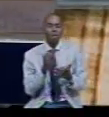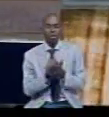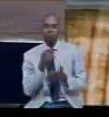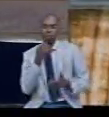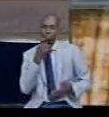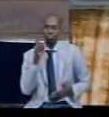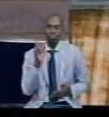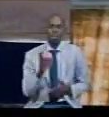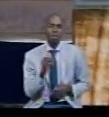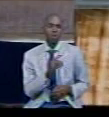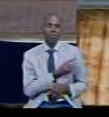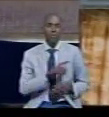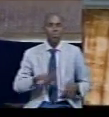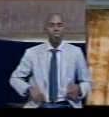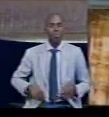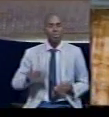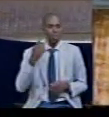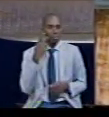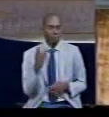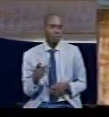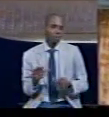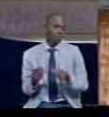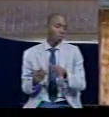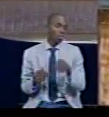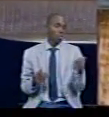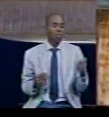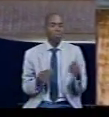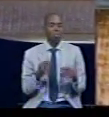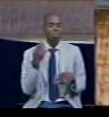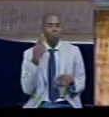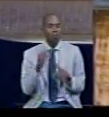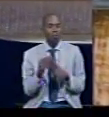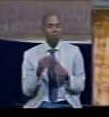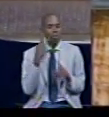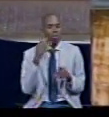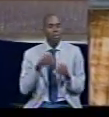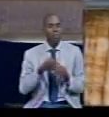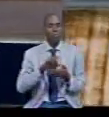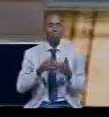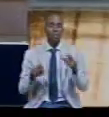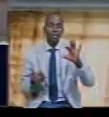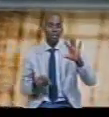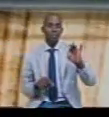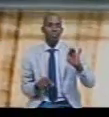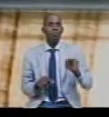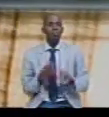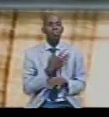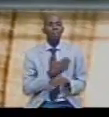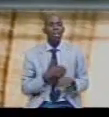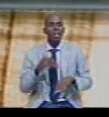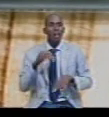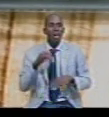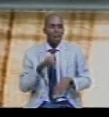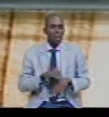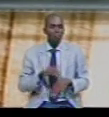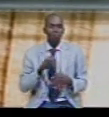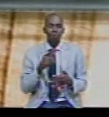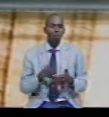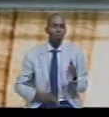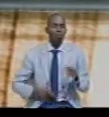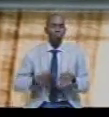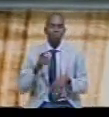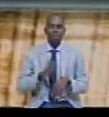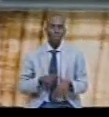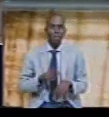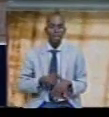But look at the other side of the coin. In verse 9, it says, at what instant